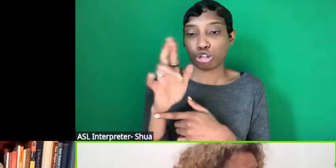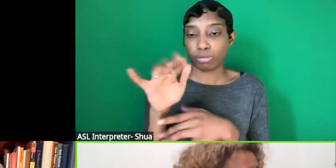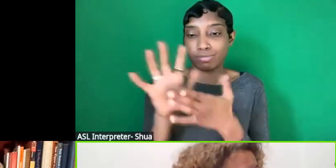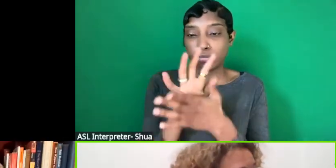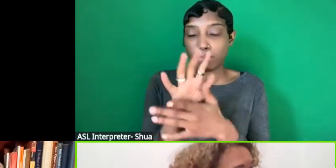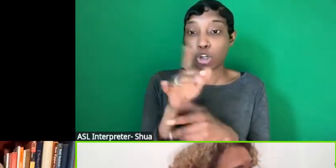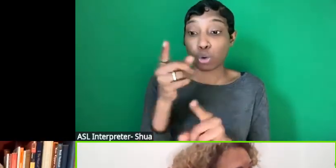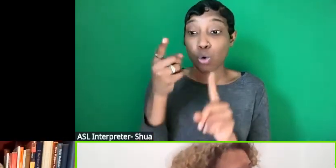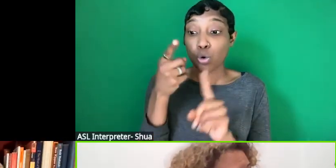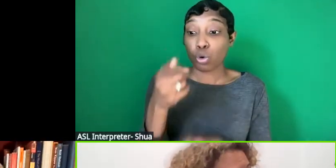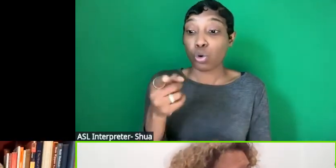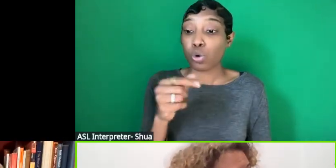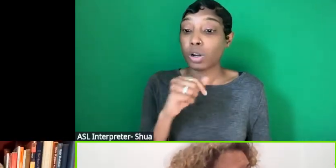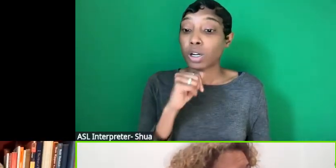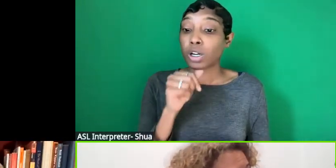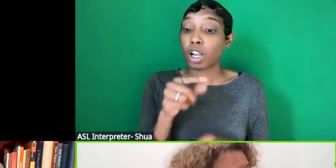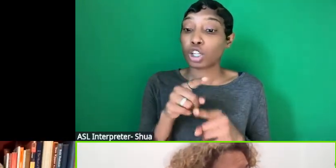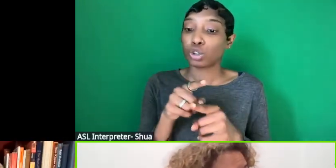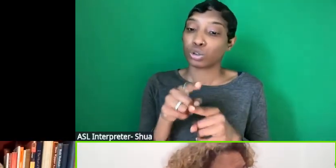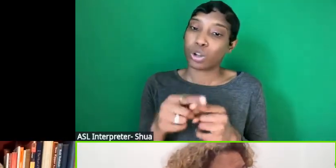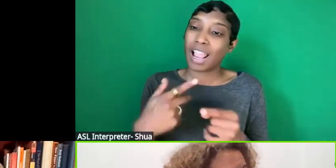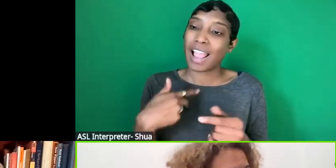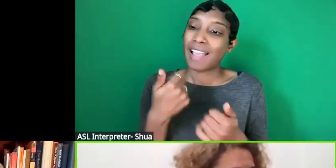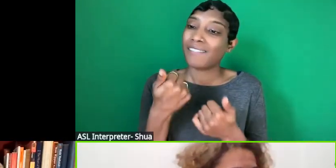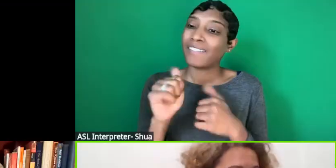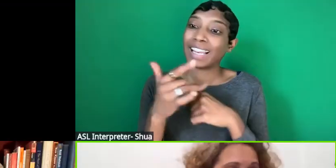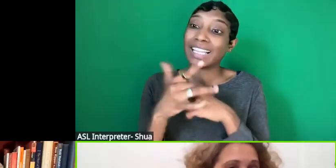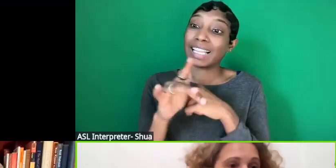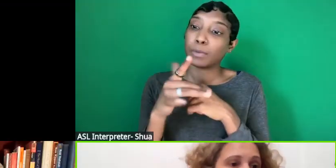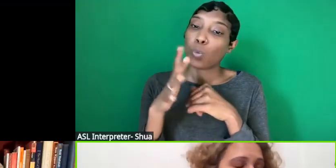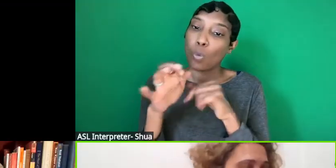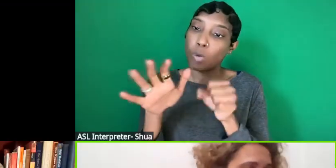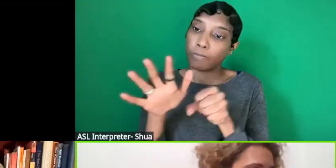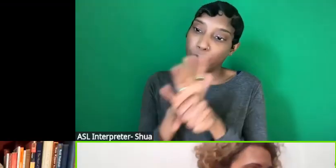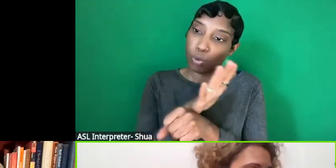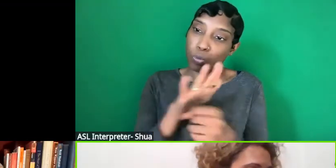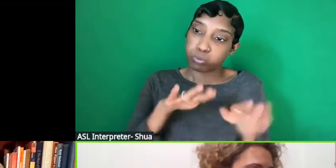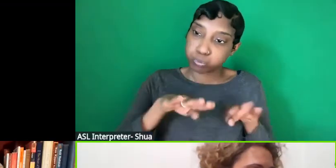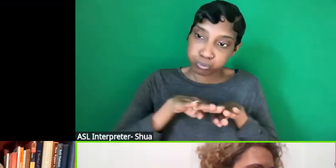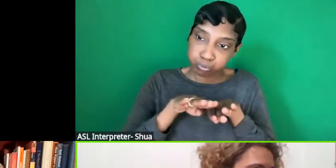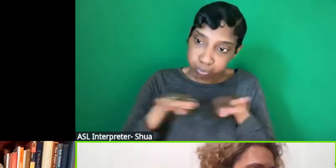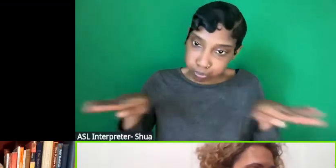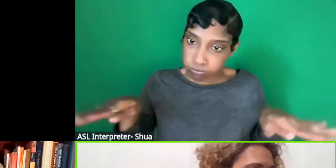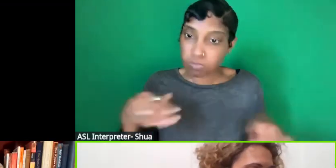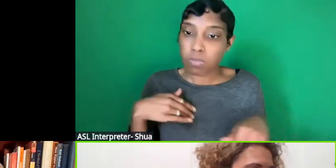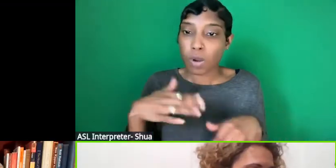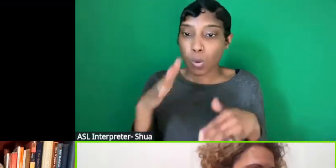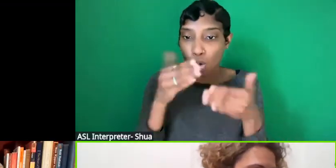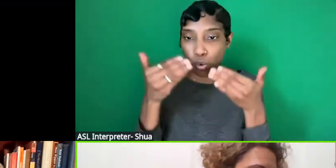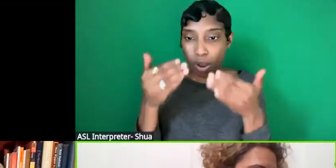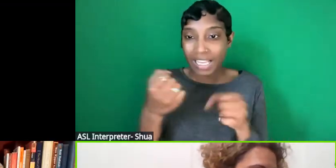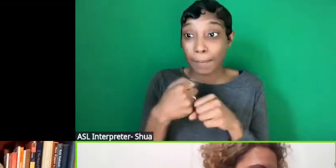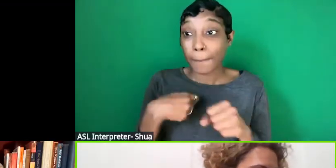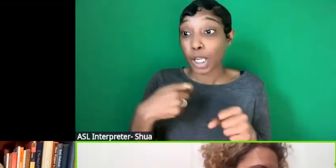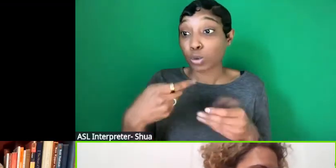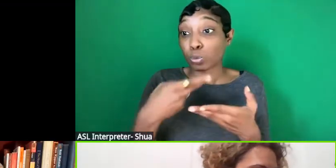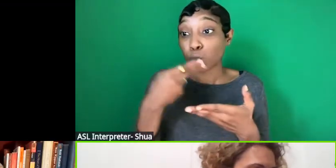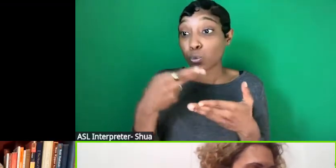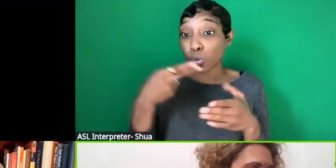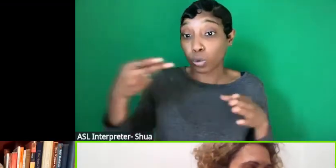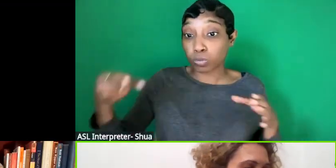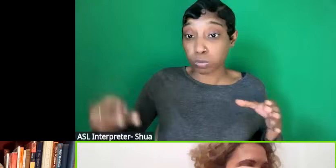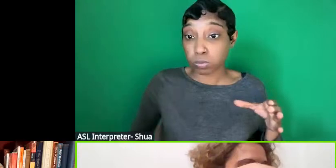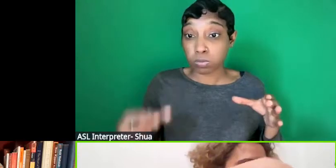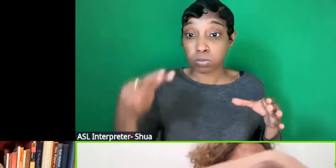empty spots. There's one little spot I have in this corner. I'm going to go ahead and just take my spoon and